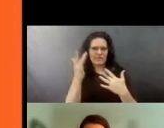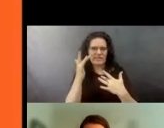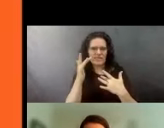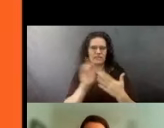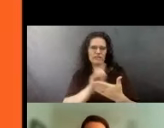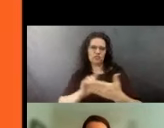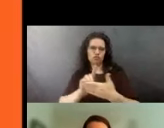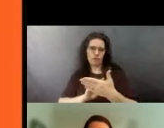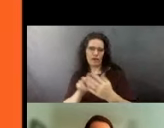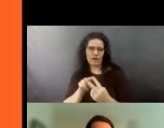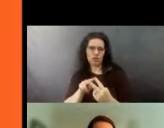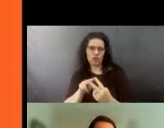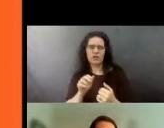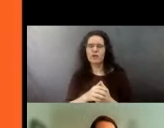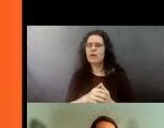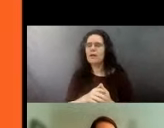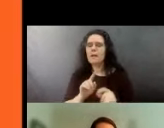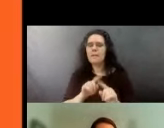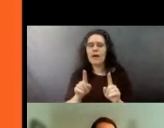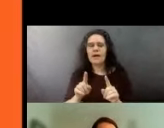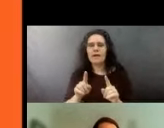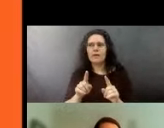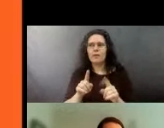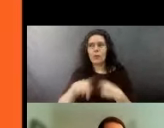about data,